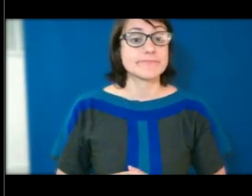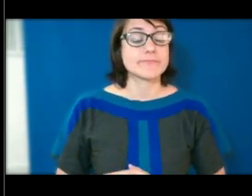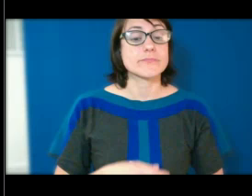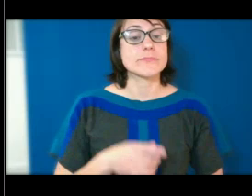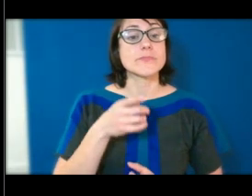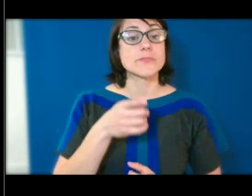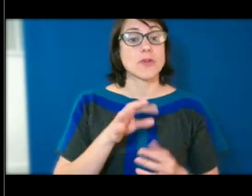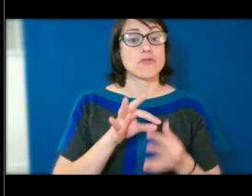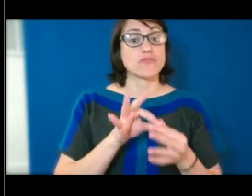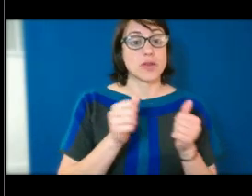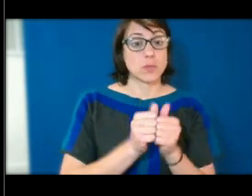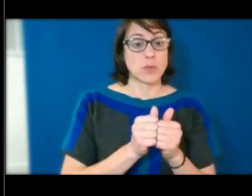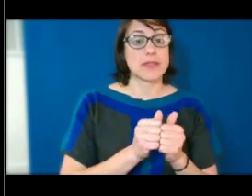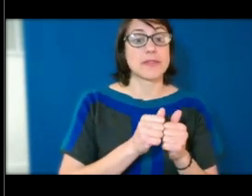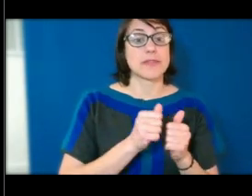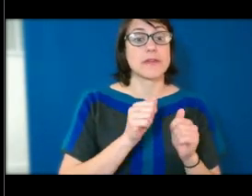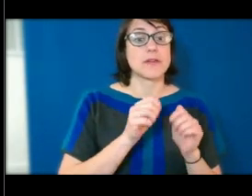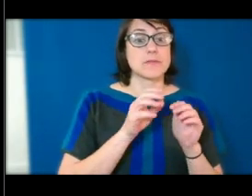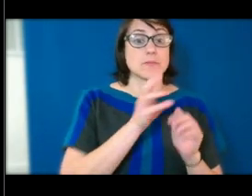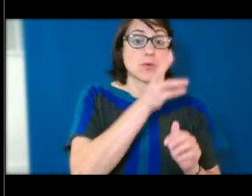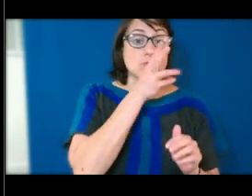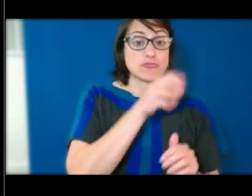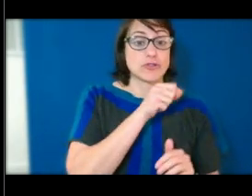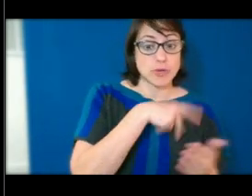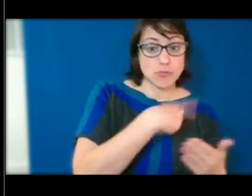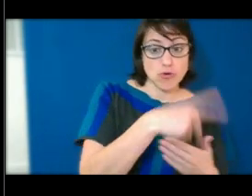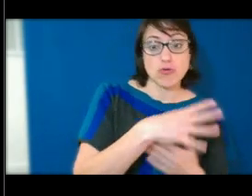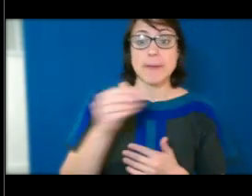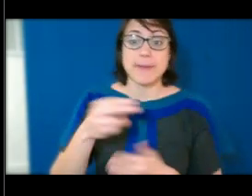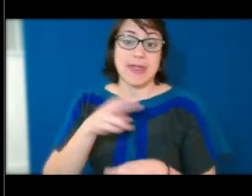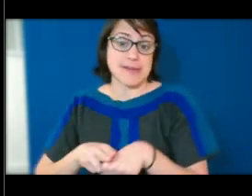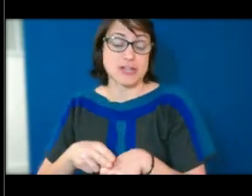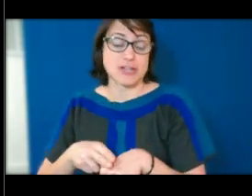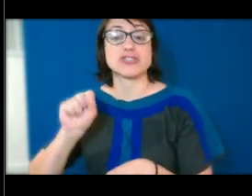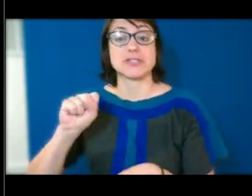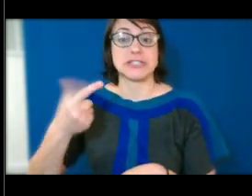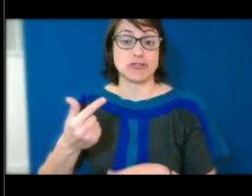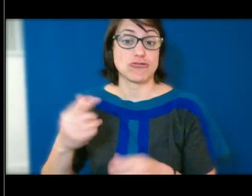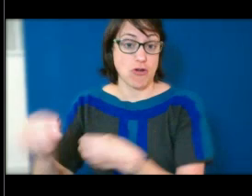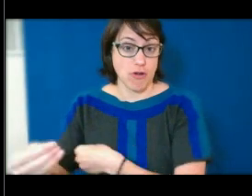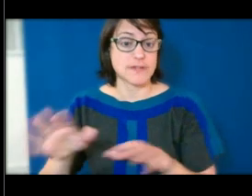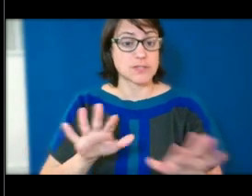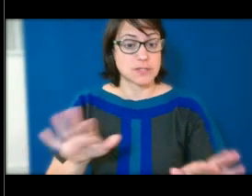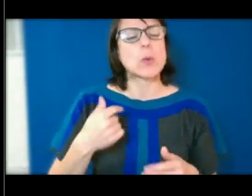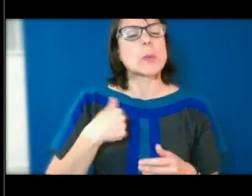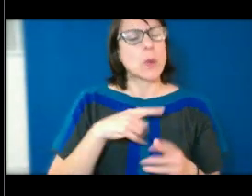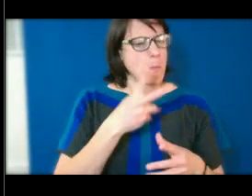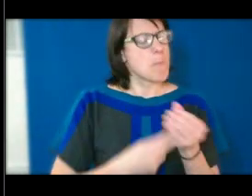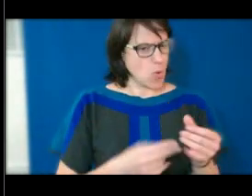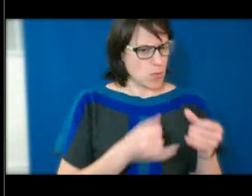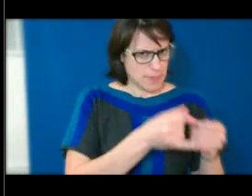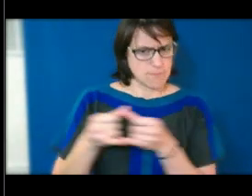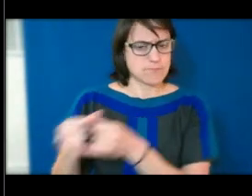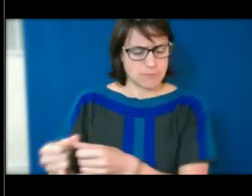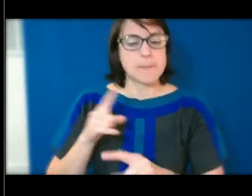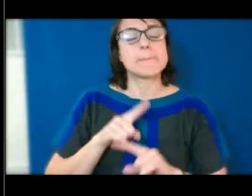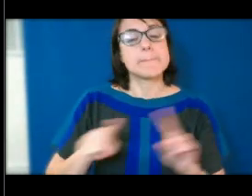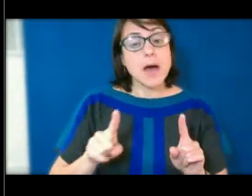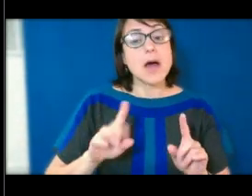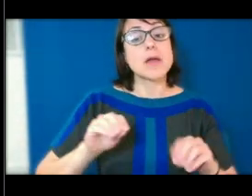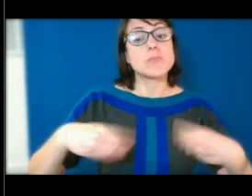are issuing BIL funding through grants, and the funds are appropriated for different reasons, which you can see here. The